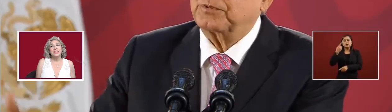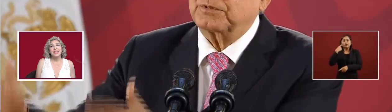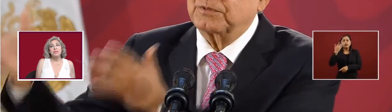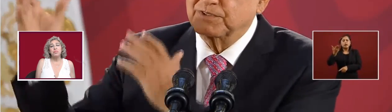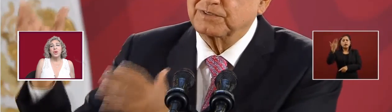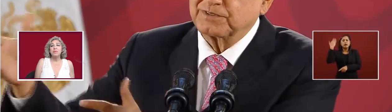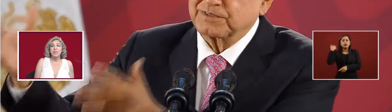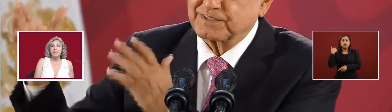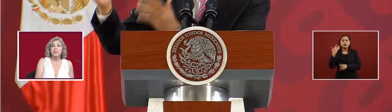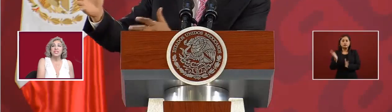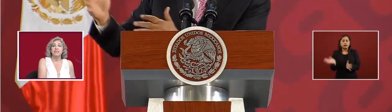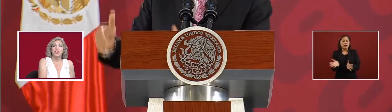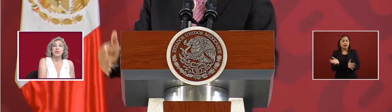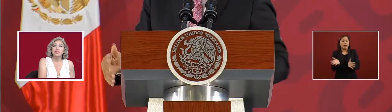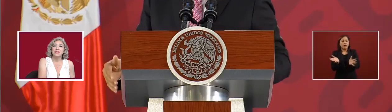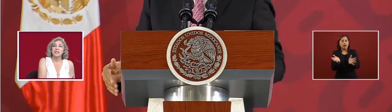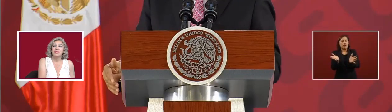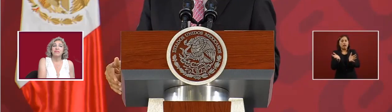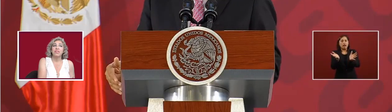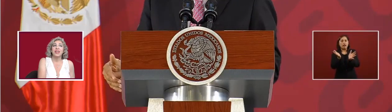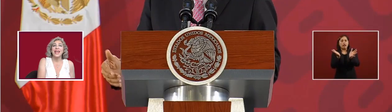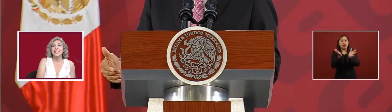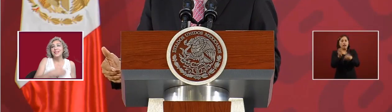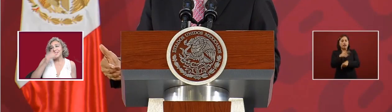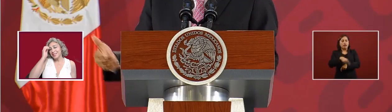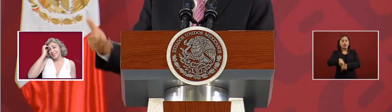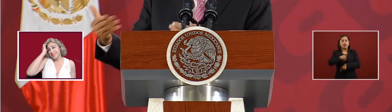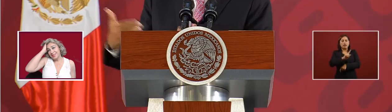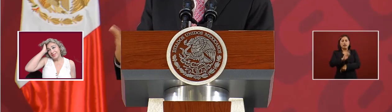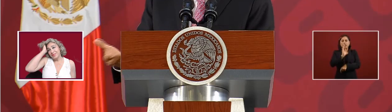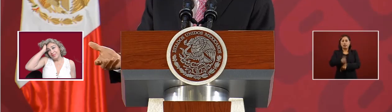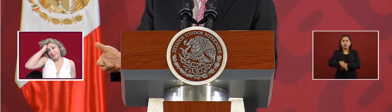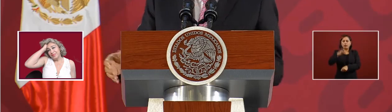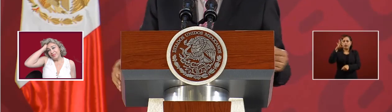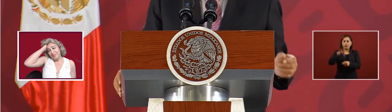didn't they bring people to vote for candidates